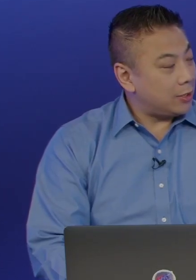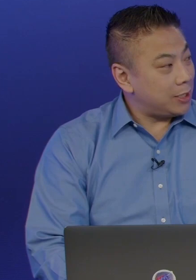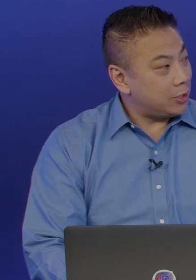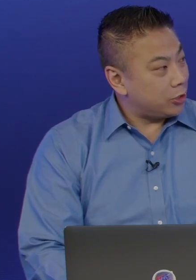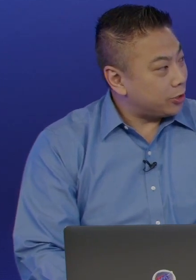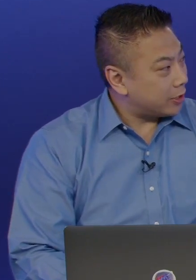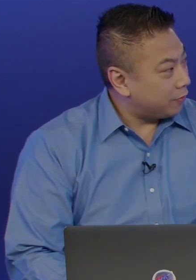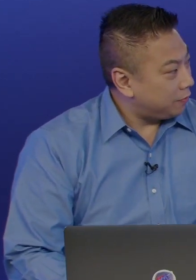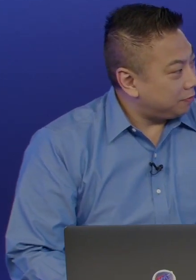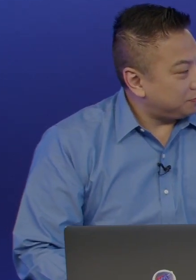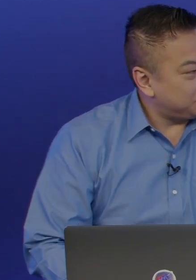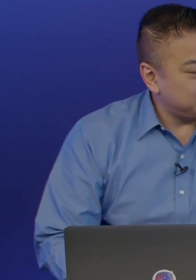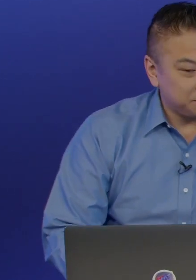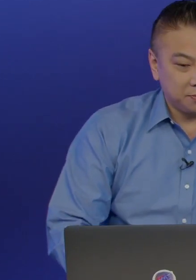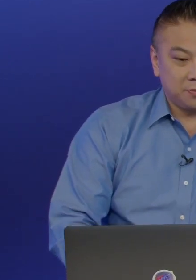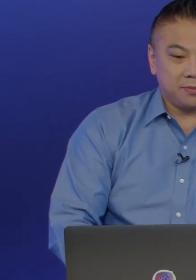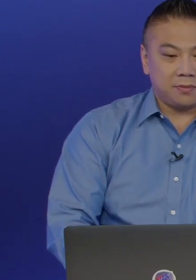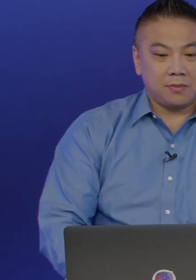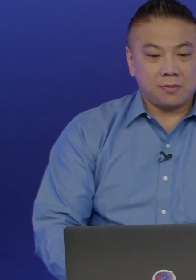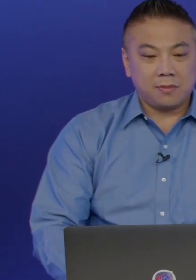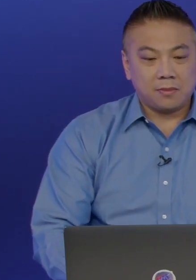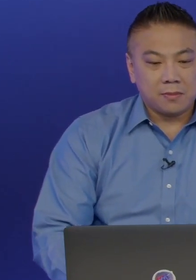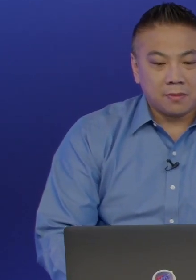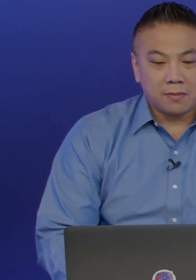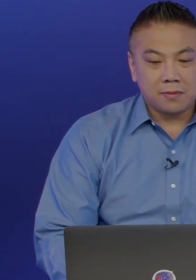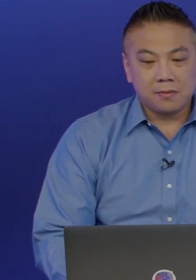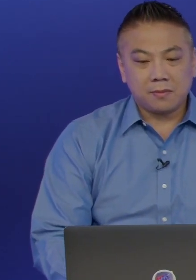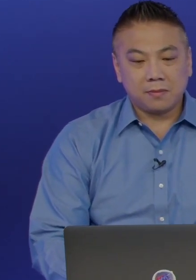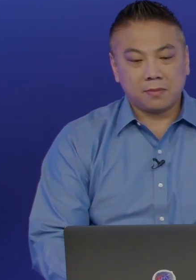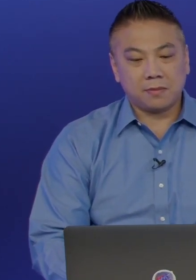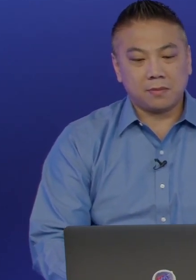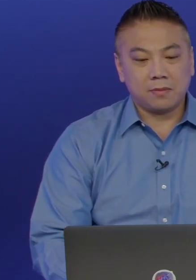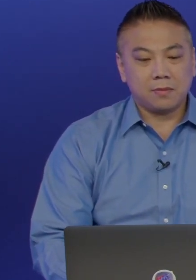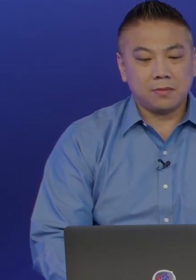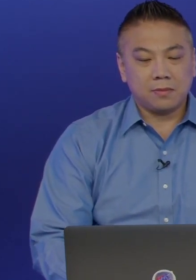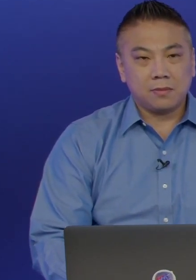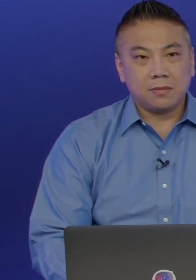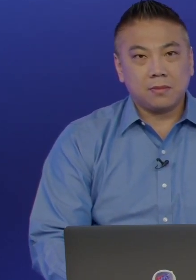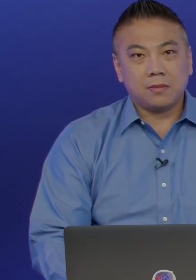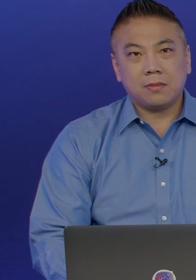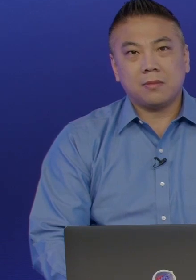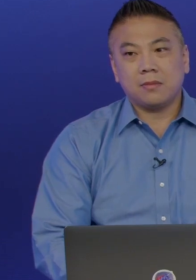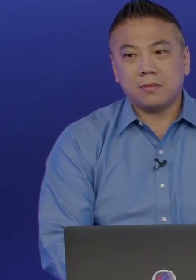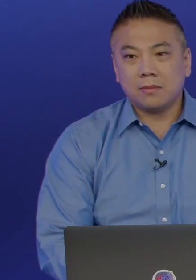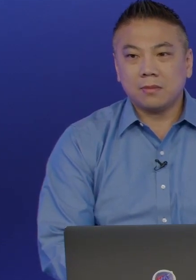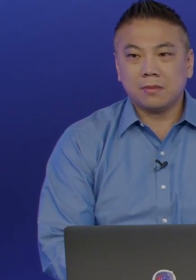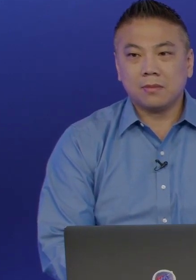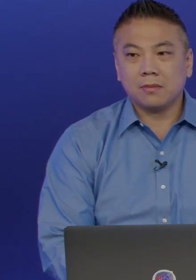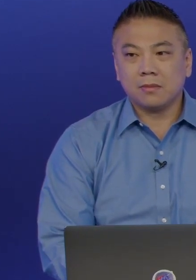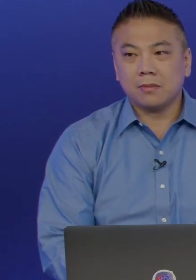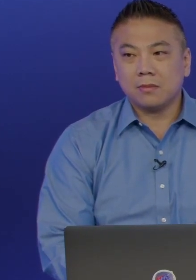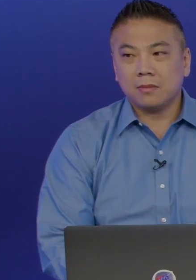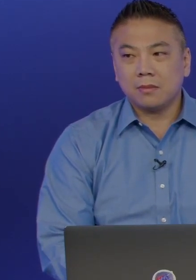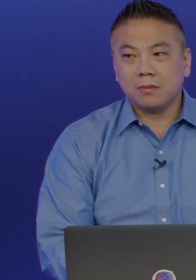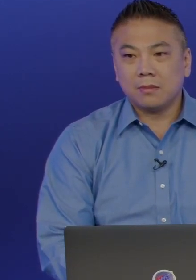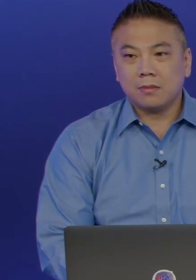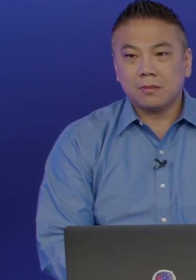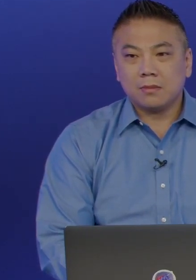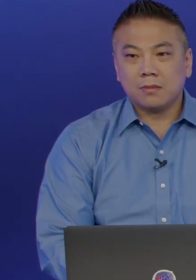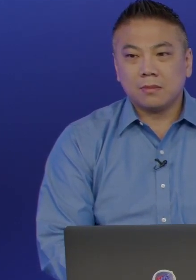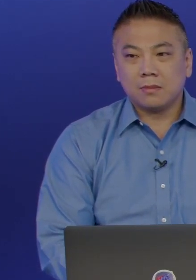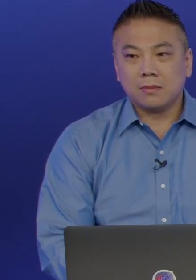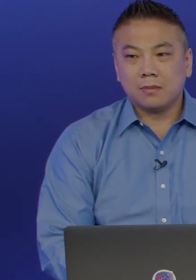you please introduce yourself? Yeah, hi everyone. Thanks for having me. I'm Stephanie Xu. I'm Global Head of Go-to-Market and Business Development